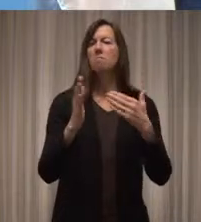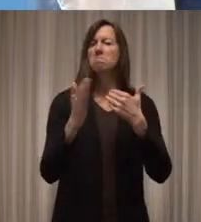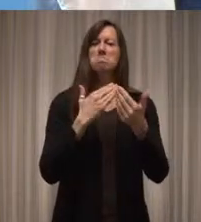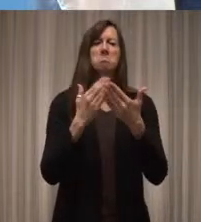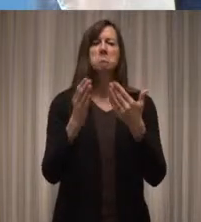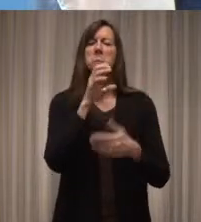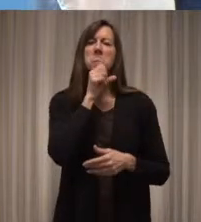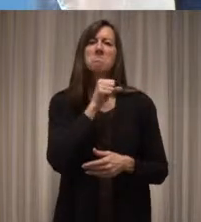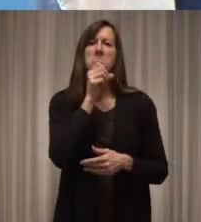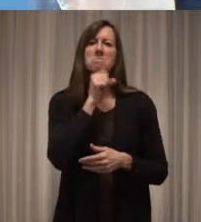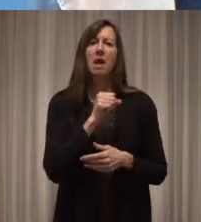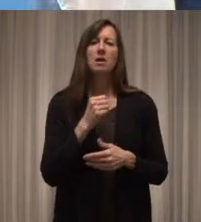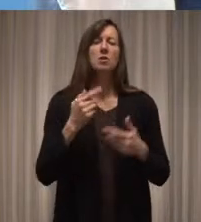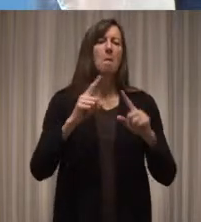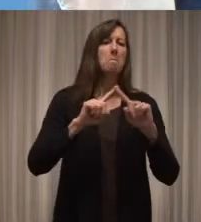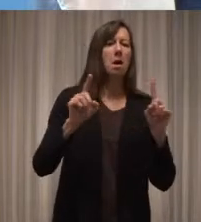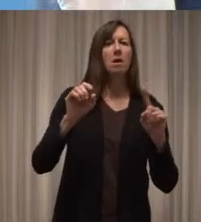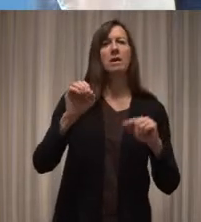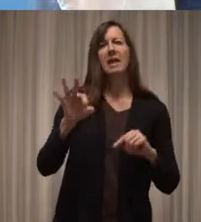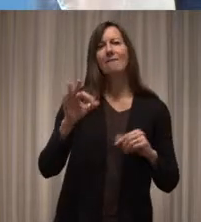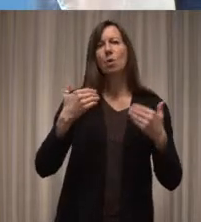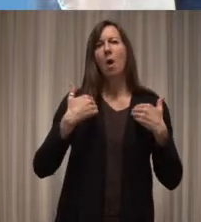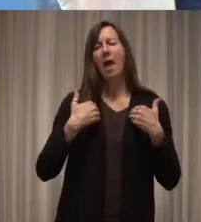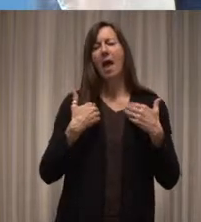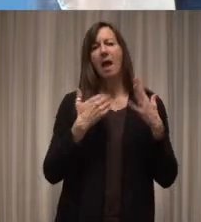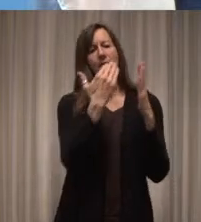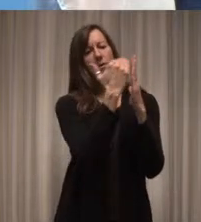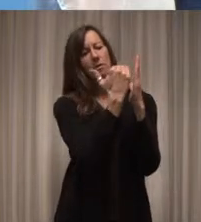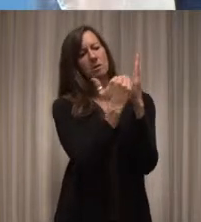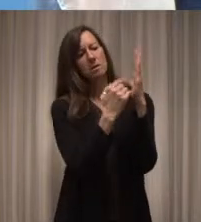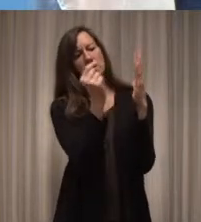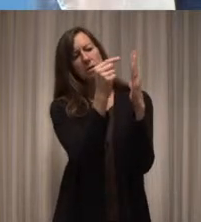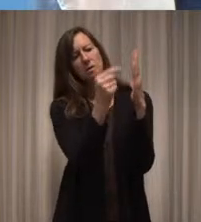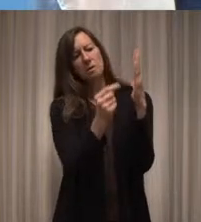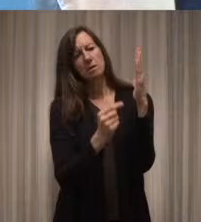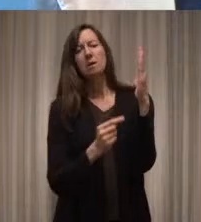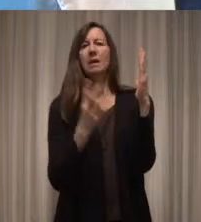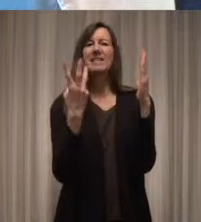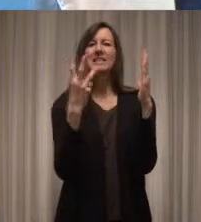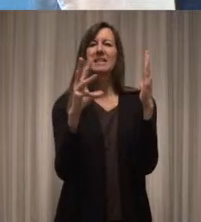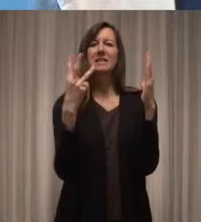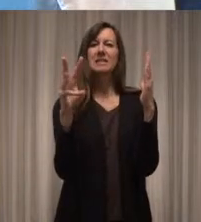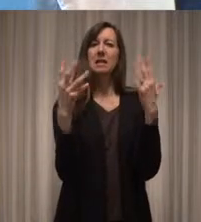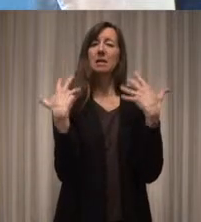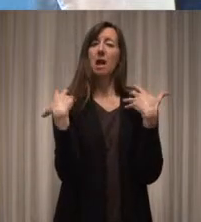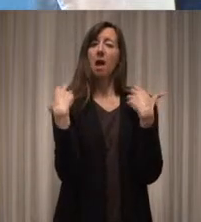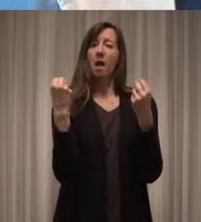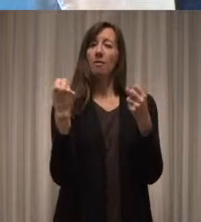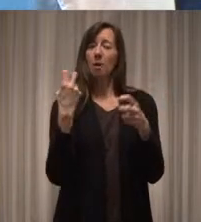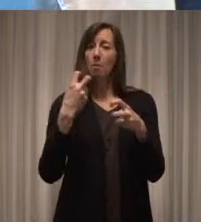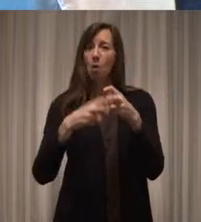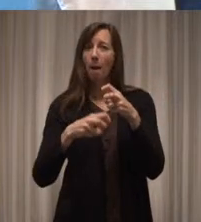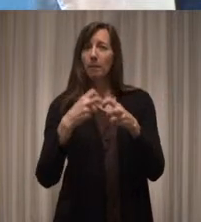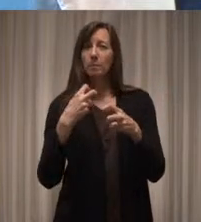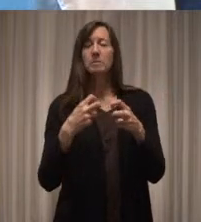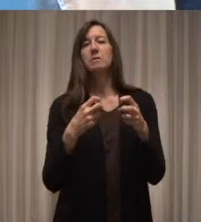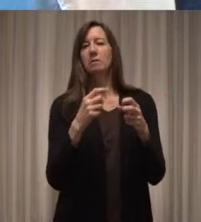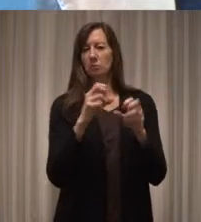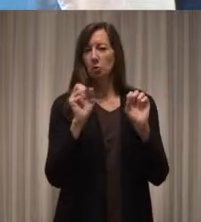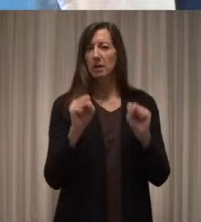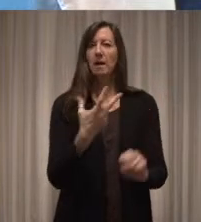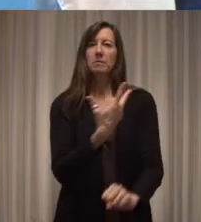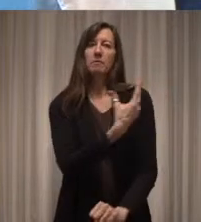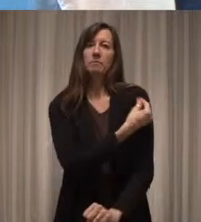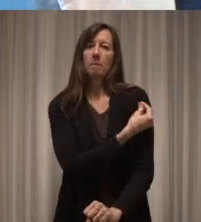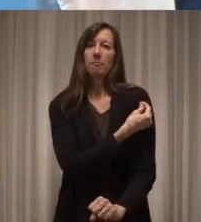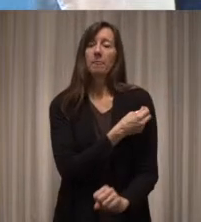different underlying health conditions to now be eligible. So that gives us more leeway to create a new approach, but it also gives